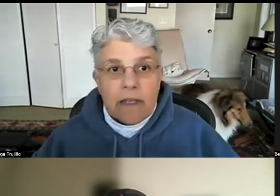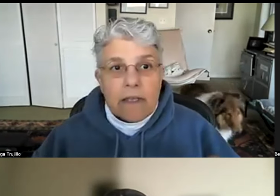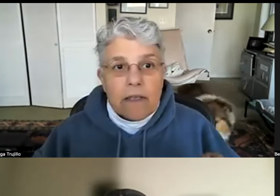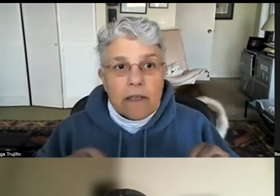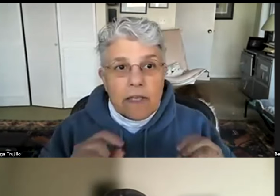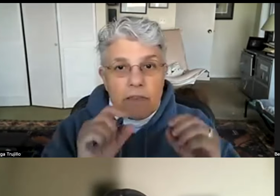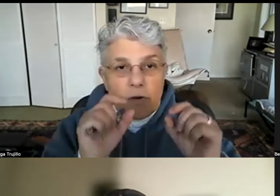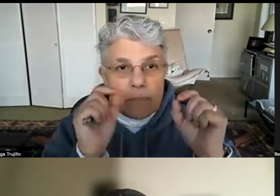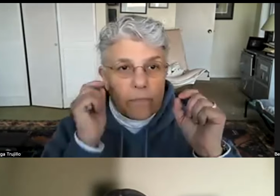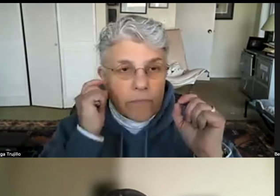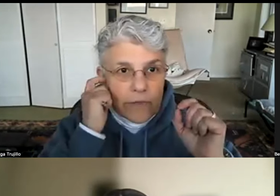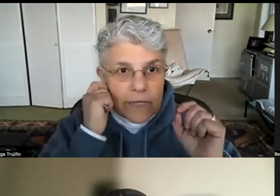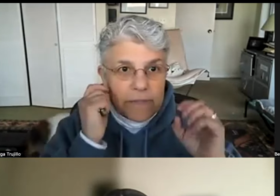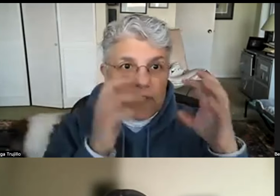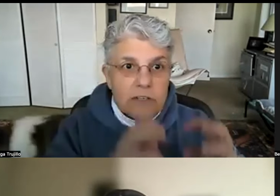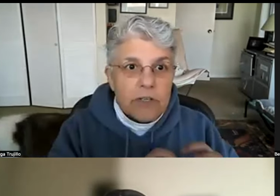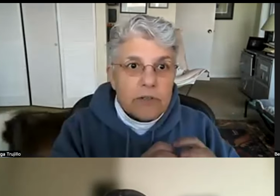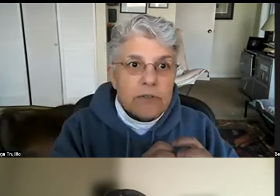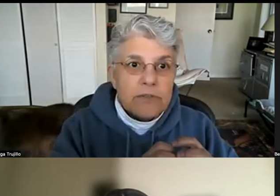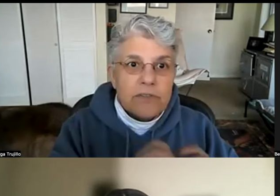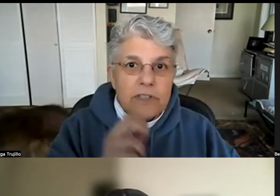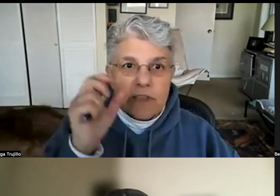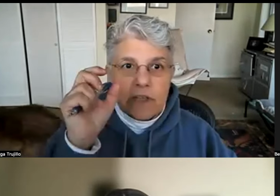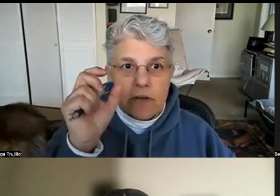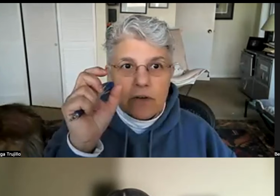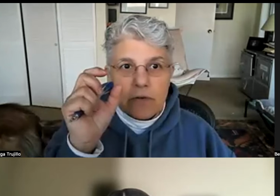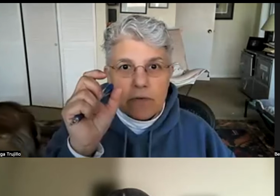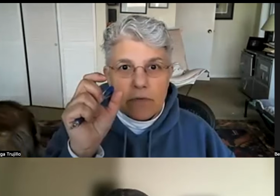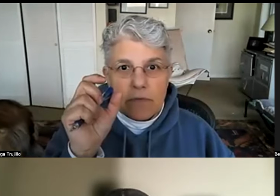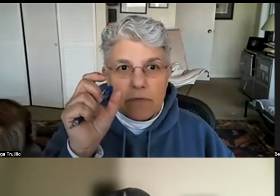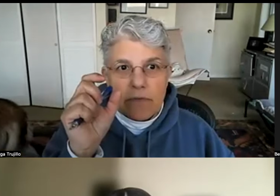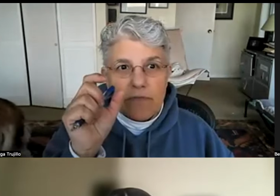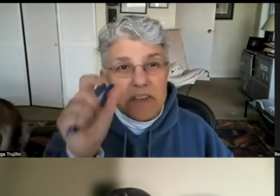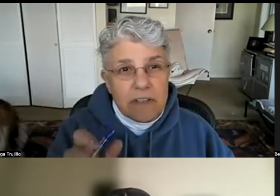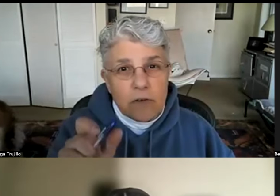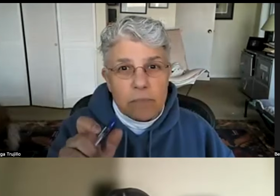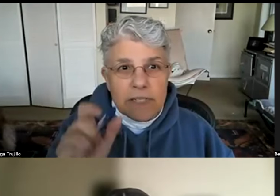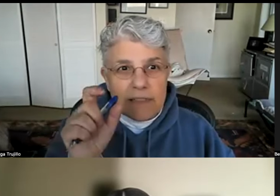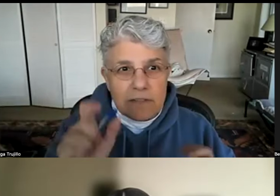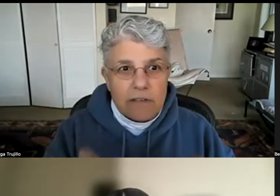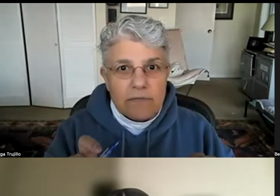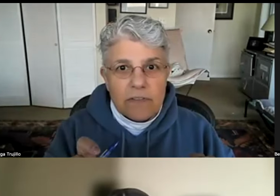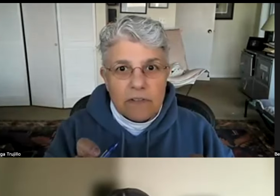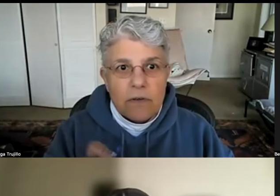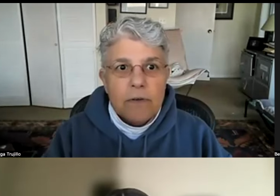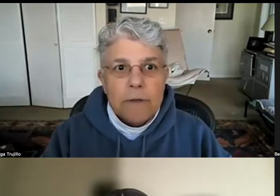in their like materials, in their physical, but not just